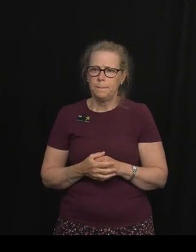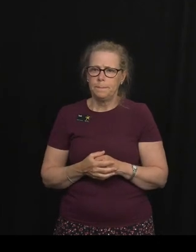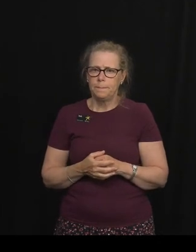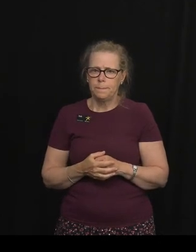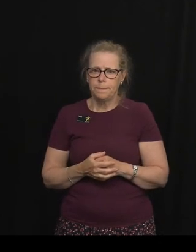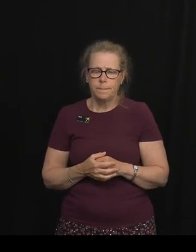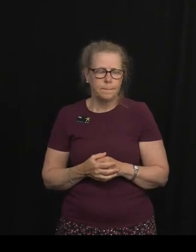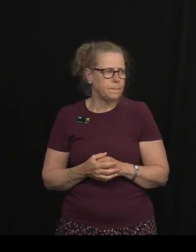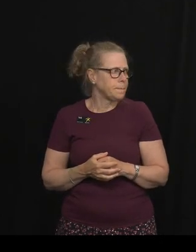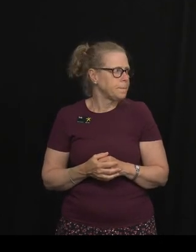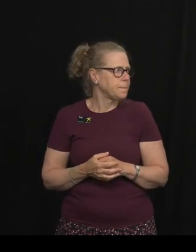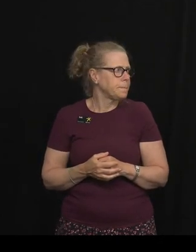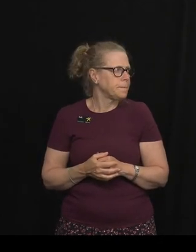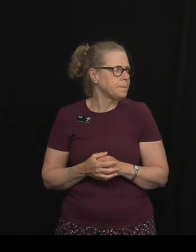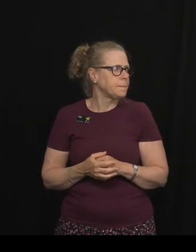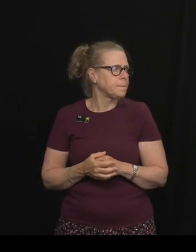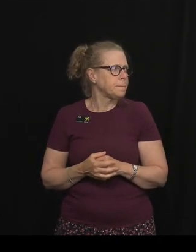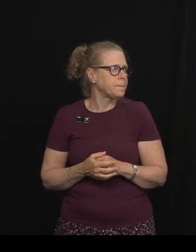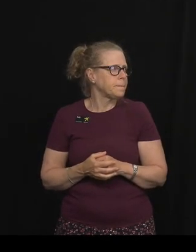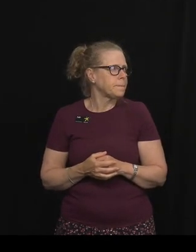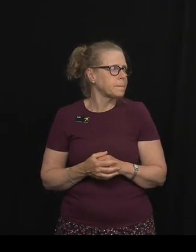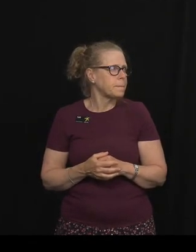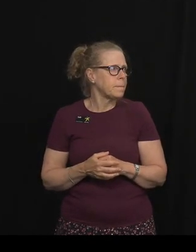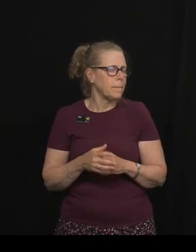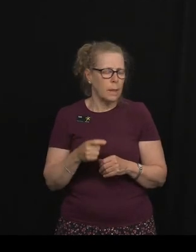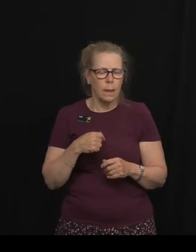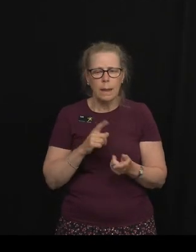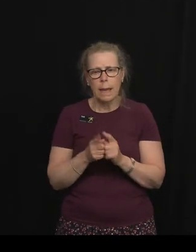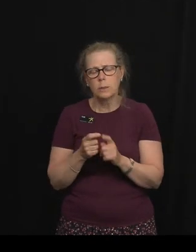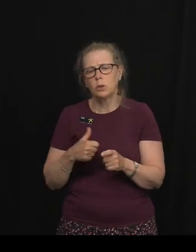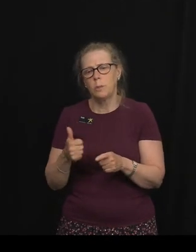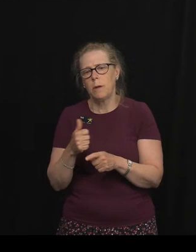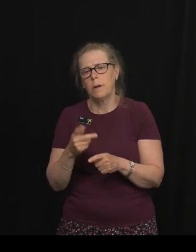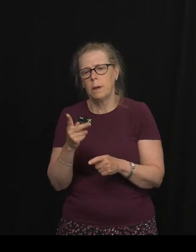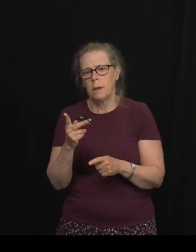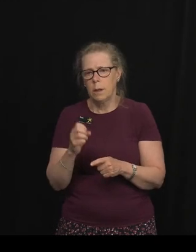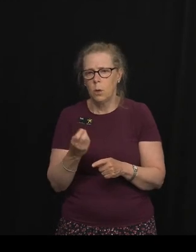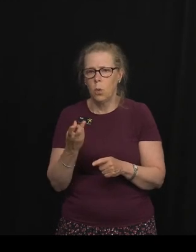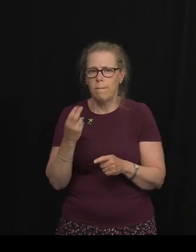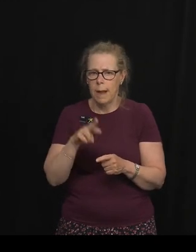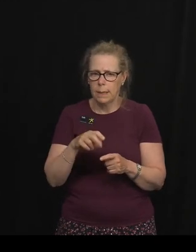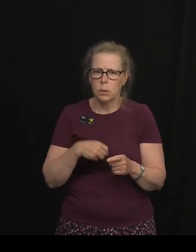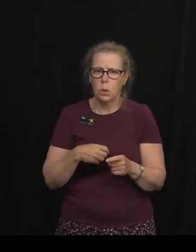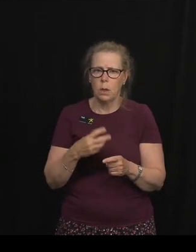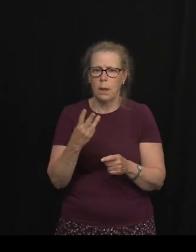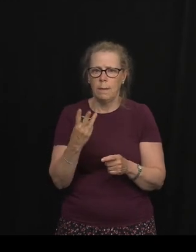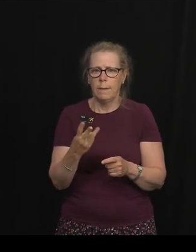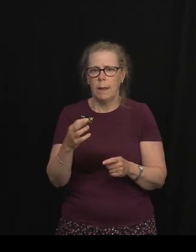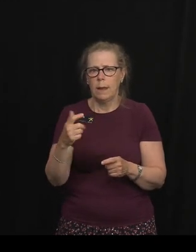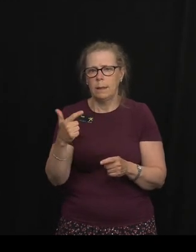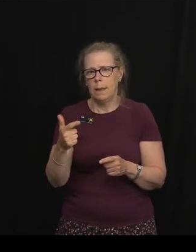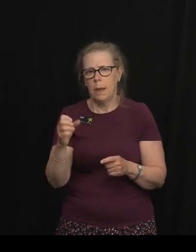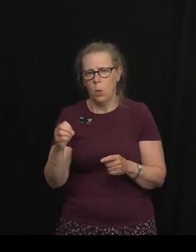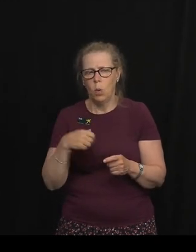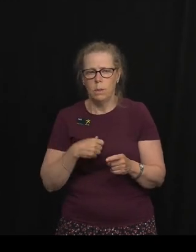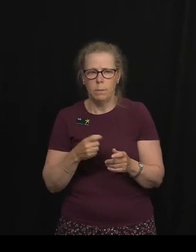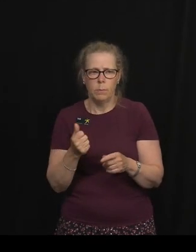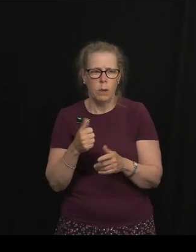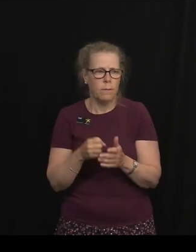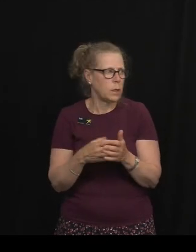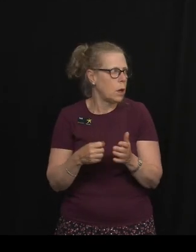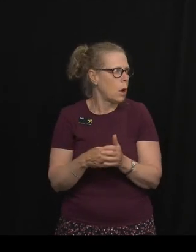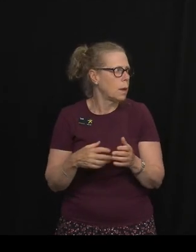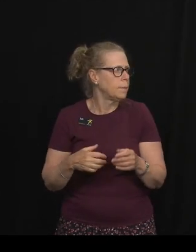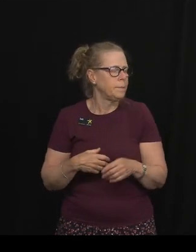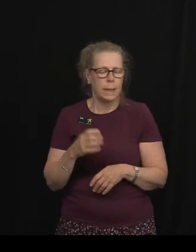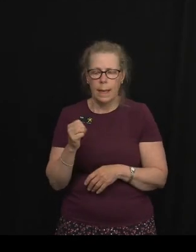Anders maybe? And maybe you might explain COVAX and WTO, or I don't know if you want to take that on, so everybody knows. Okay. Yes, this